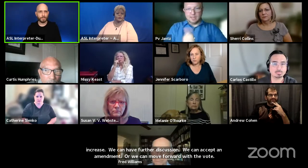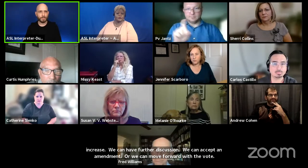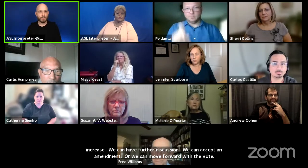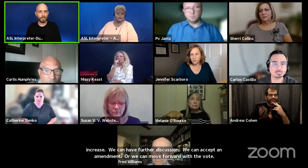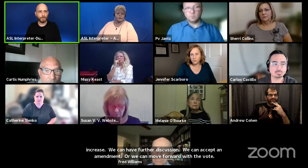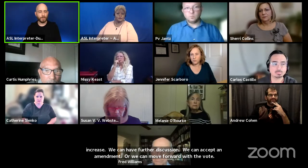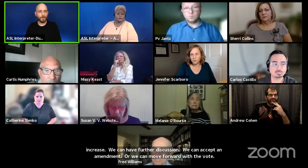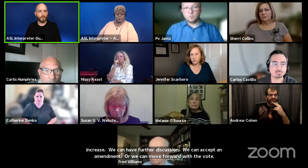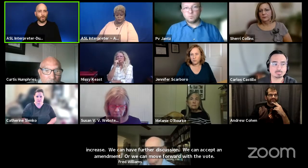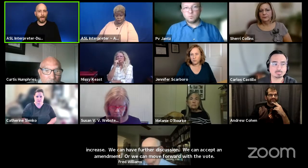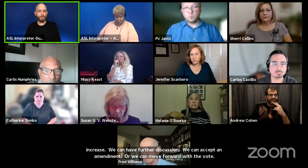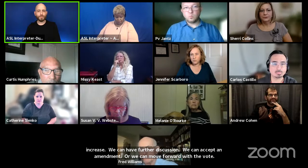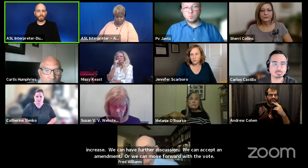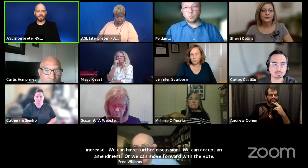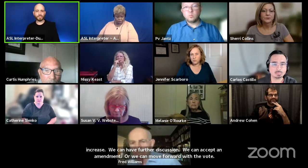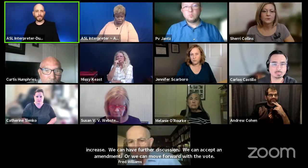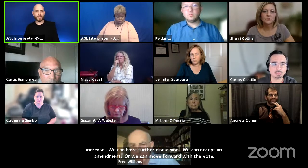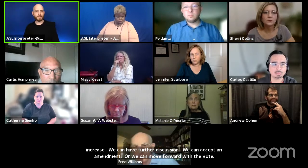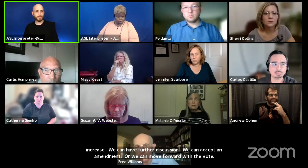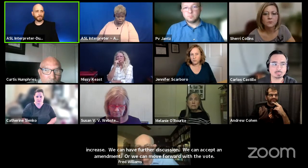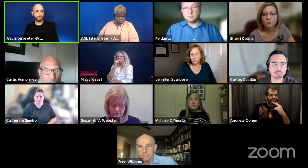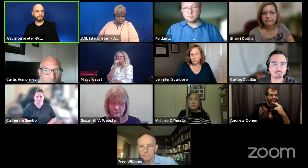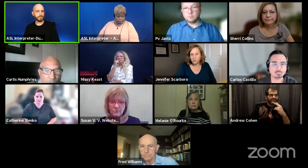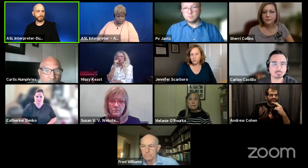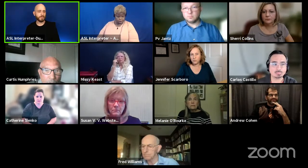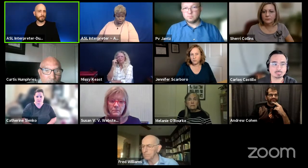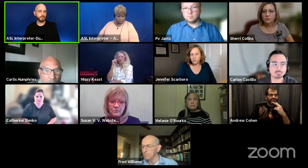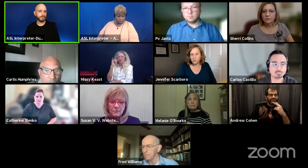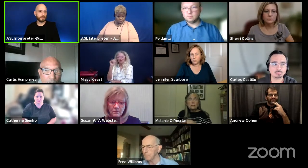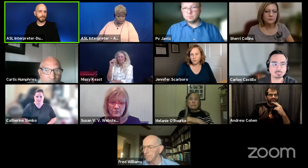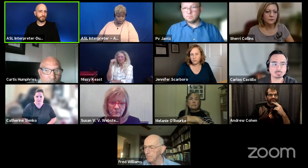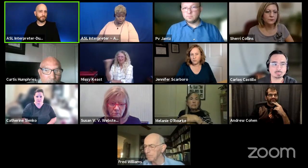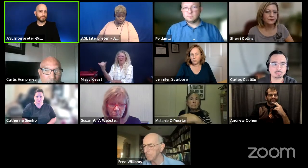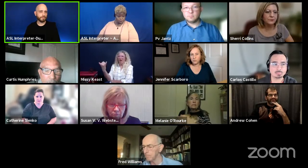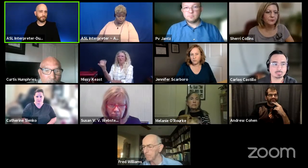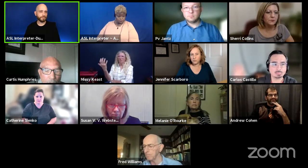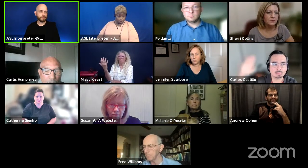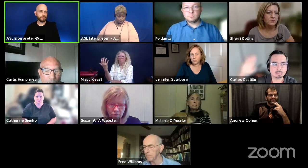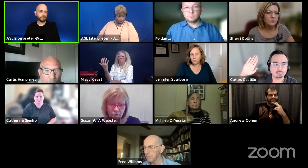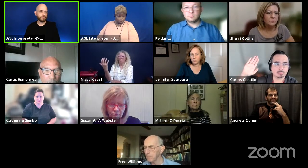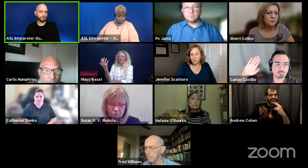increase, how would you want that set?